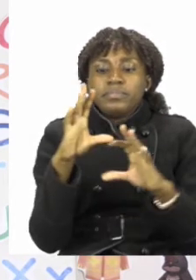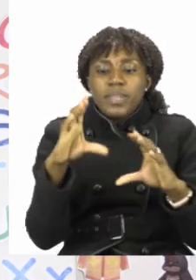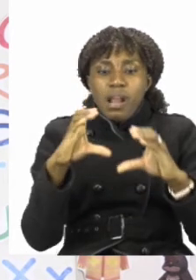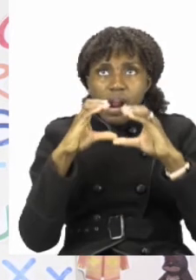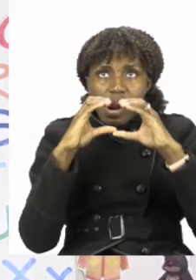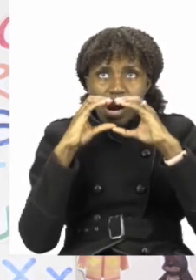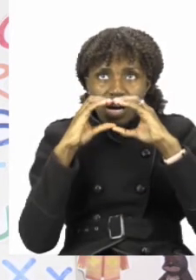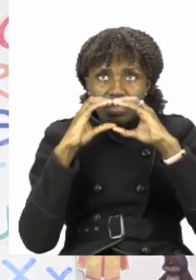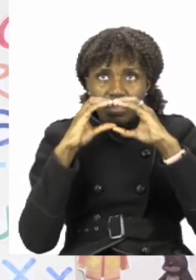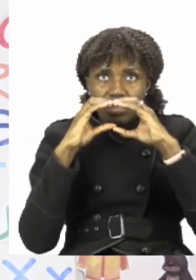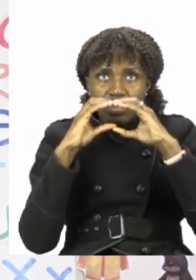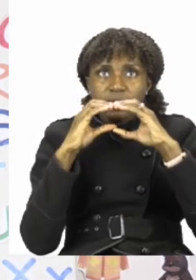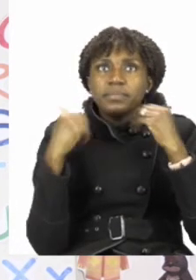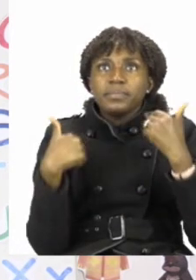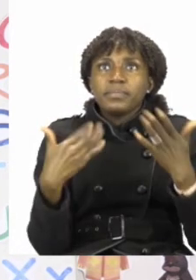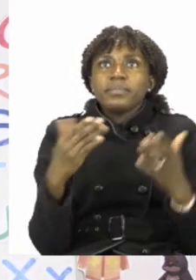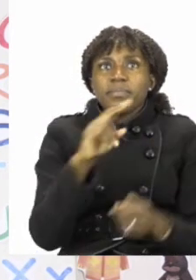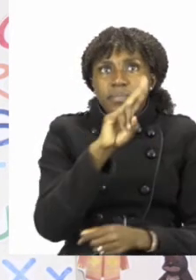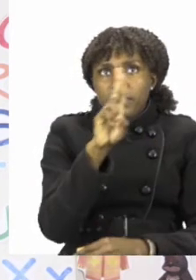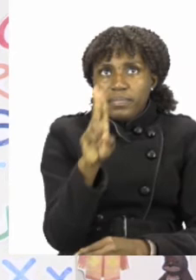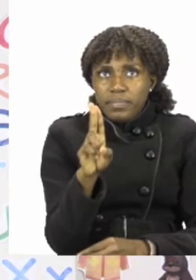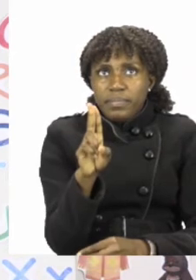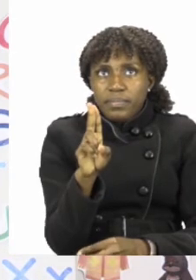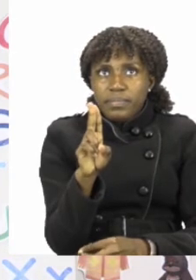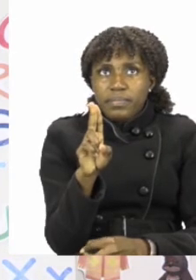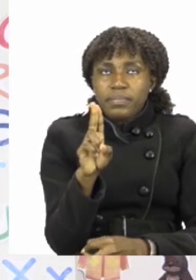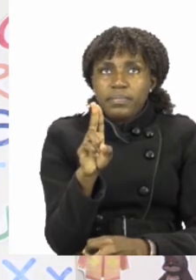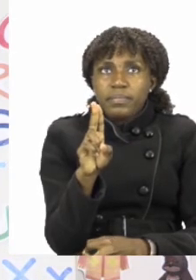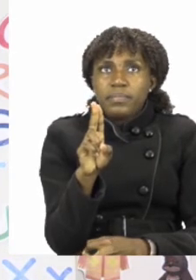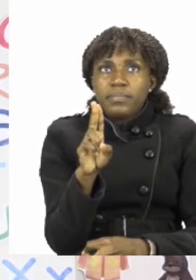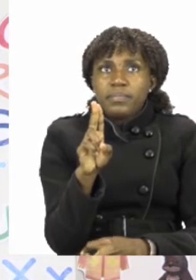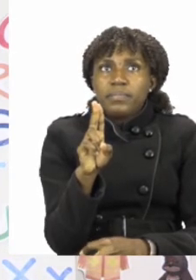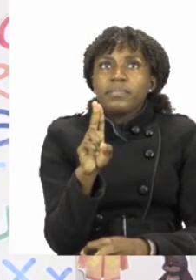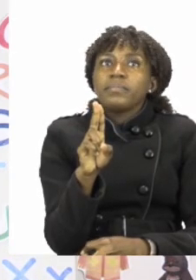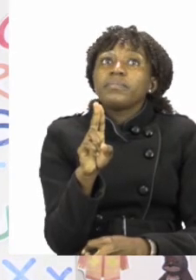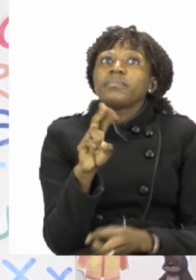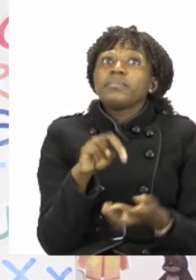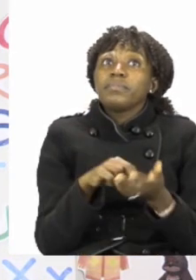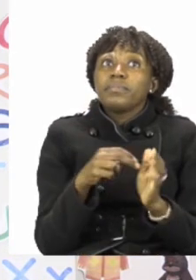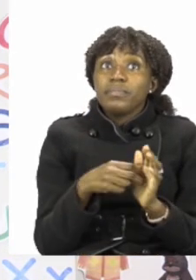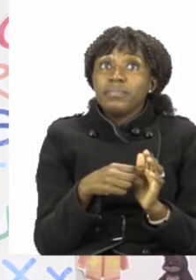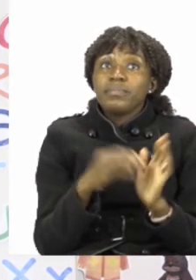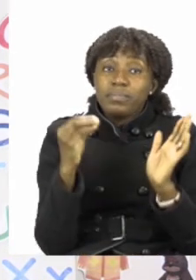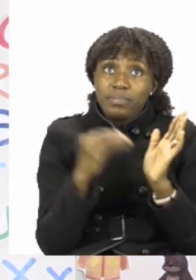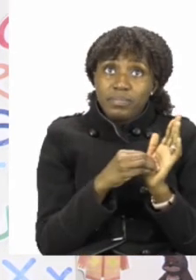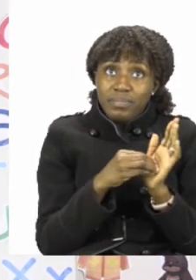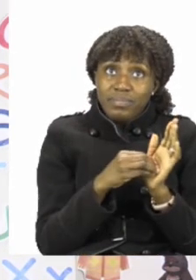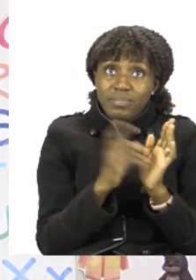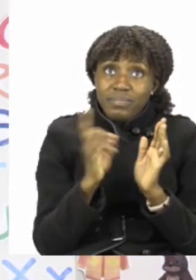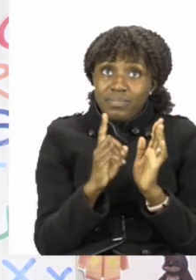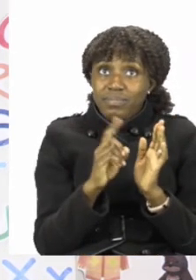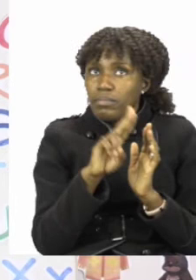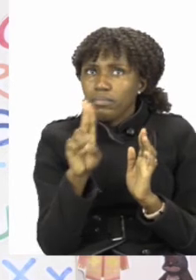hamburger, beginning with an H. So it's going to be our job to find where